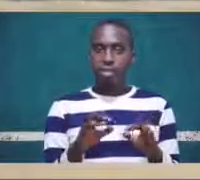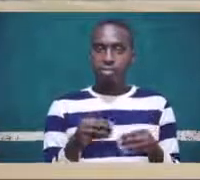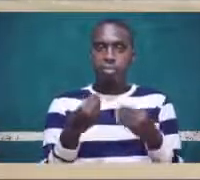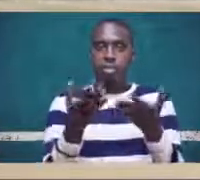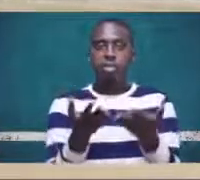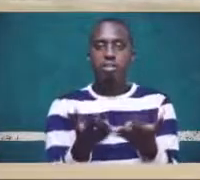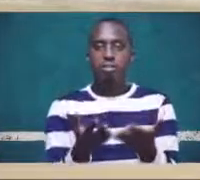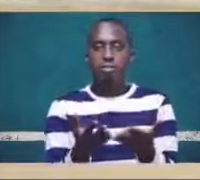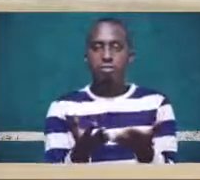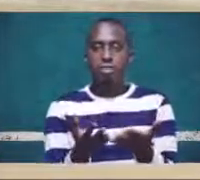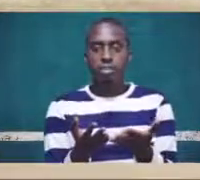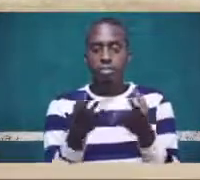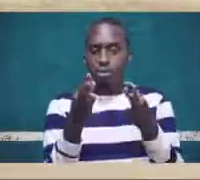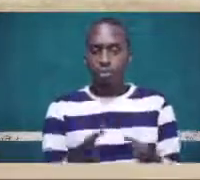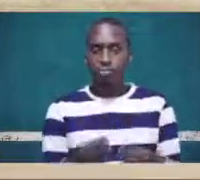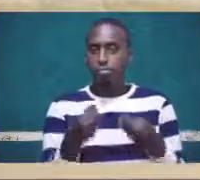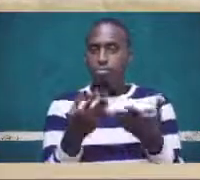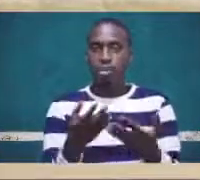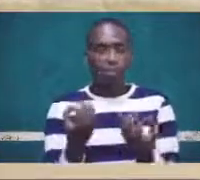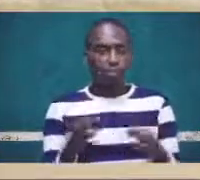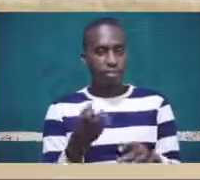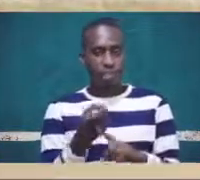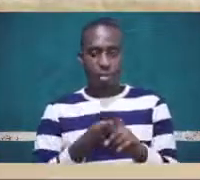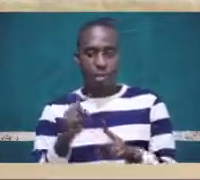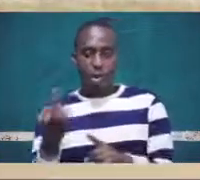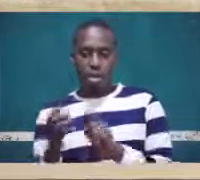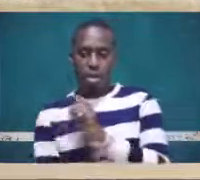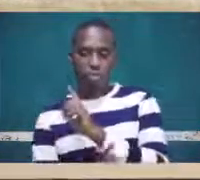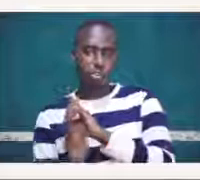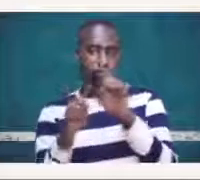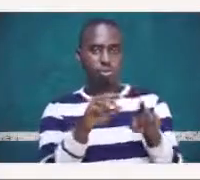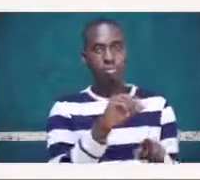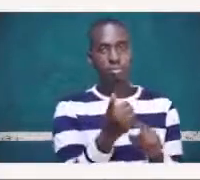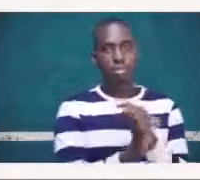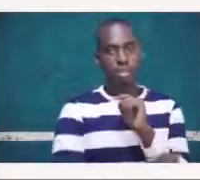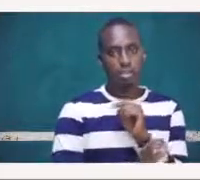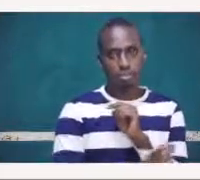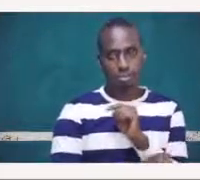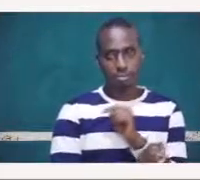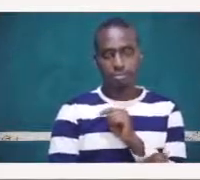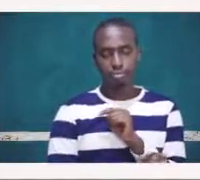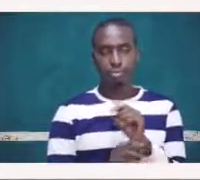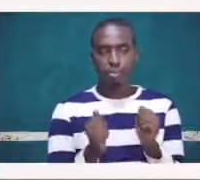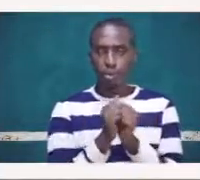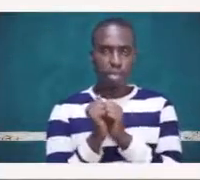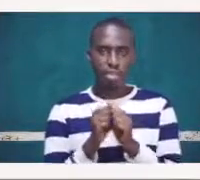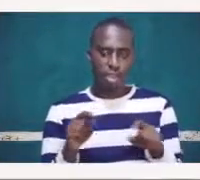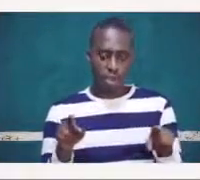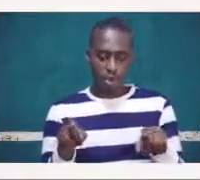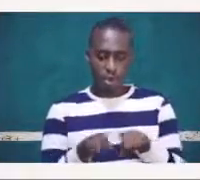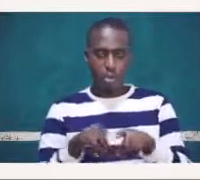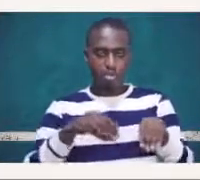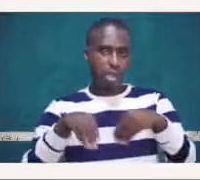production. Factors of production are free to move from one country to another country with common